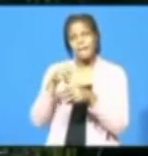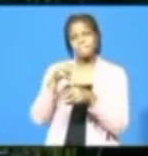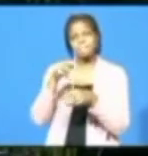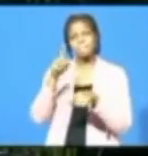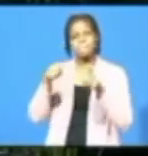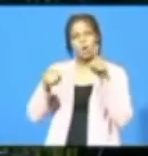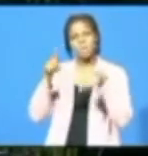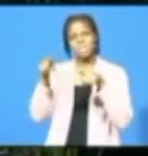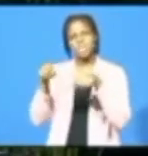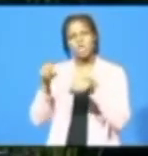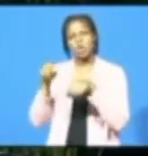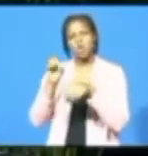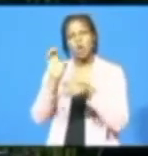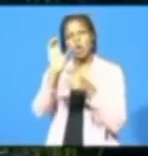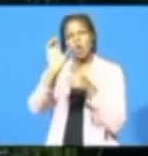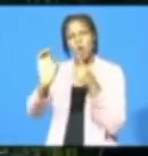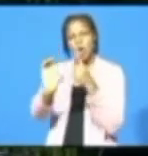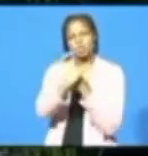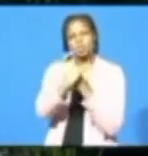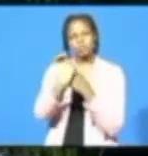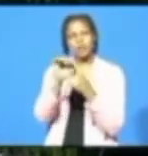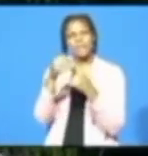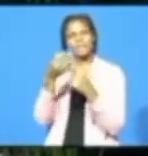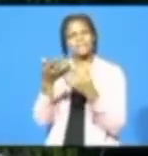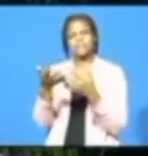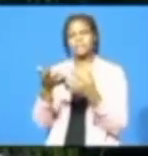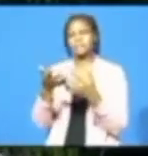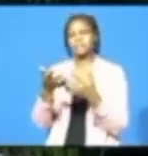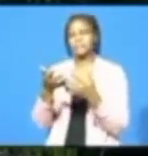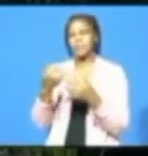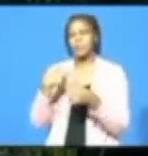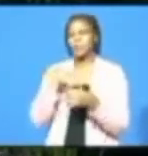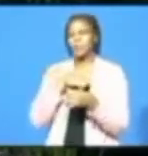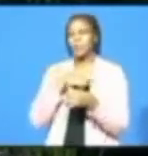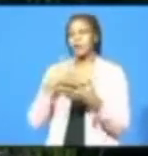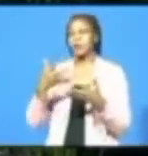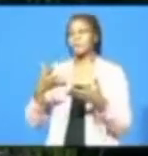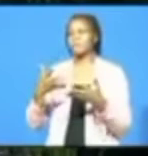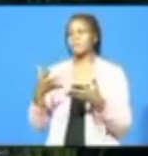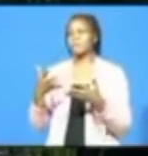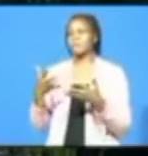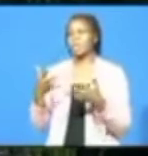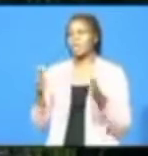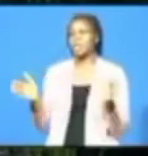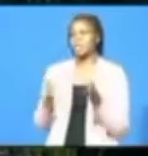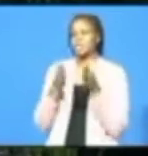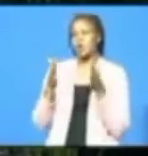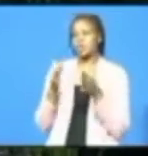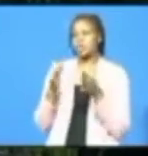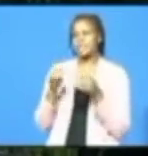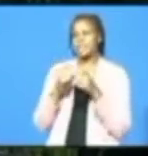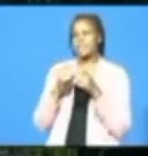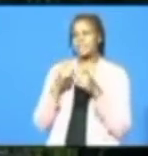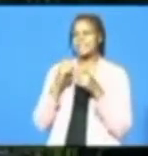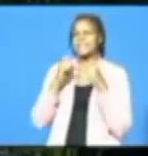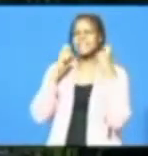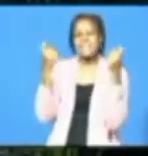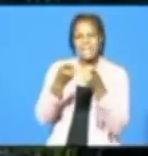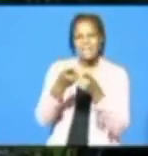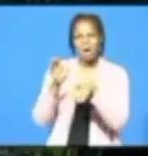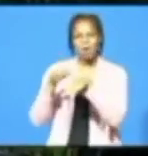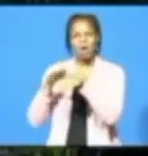multiculturalism. We have endorsed perversion and call it alternative